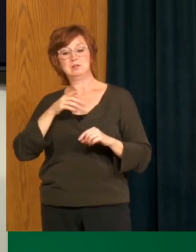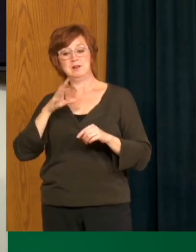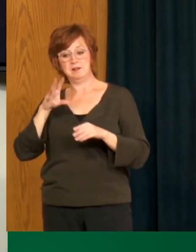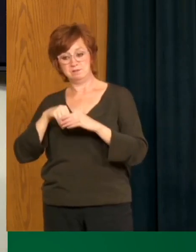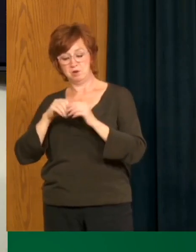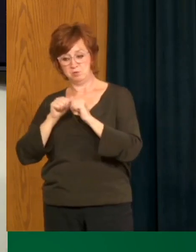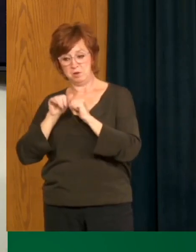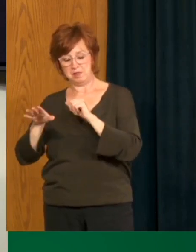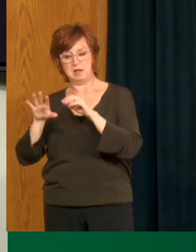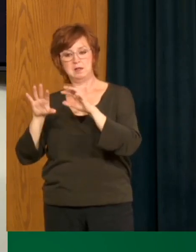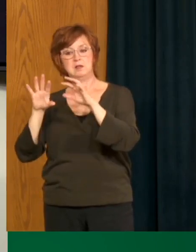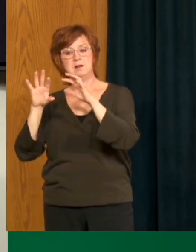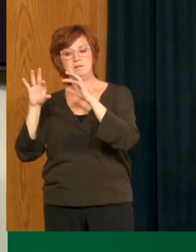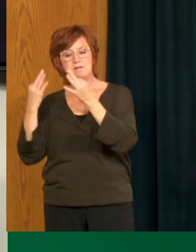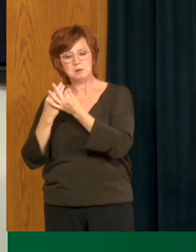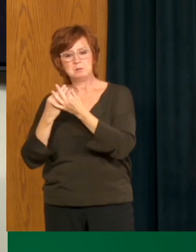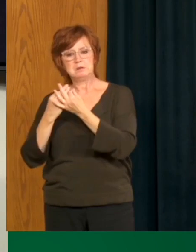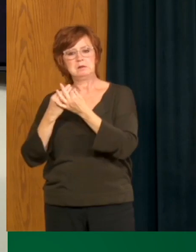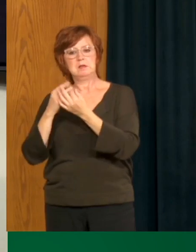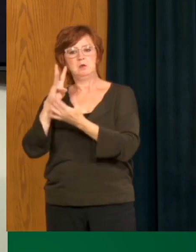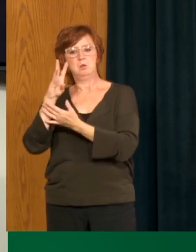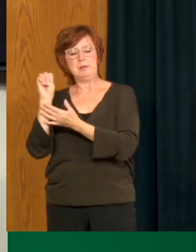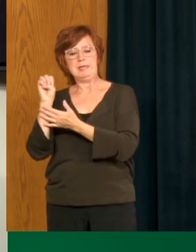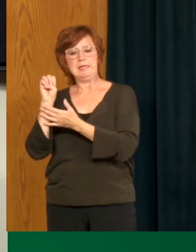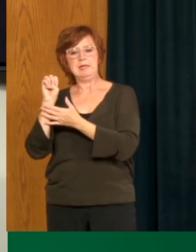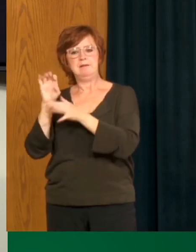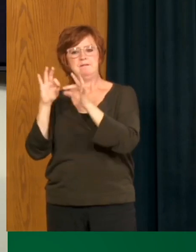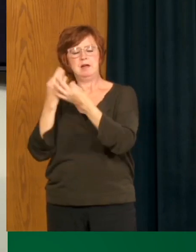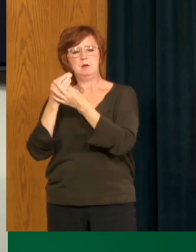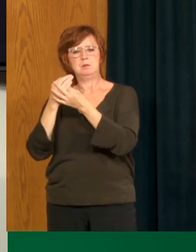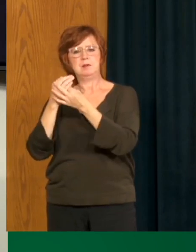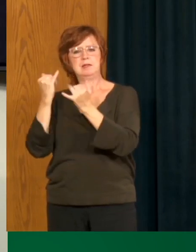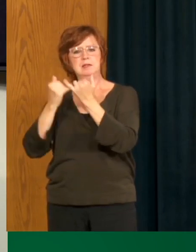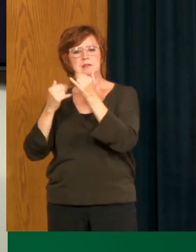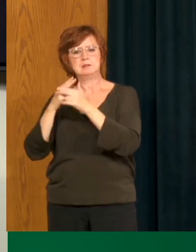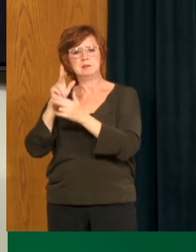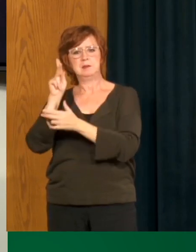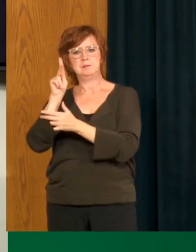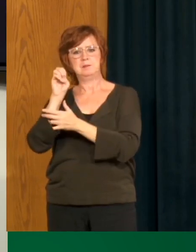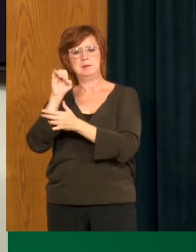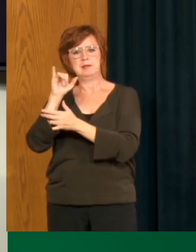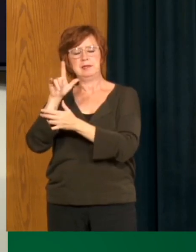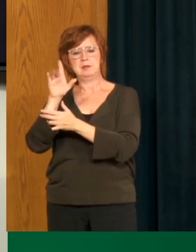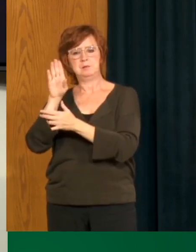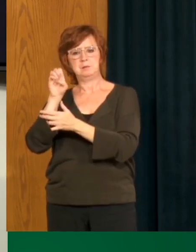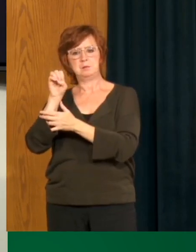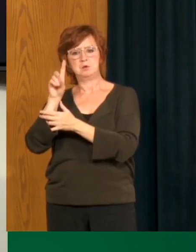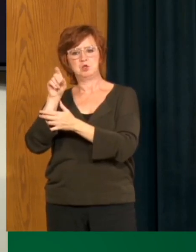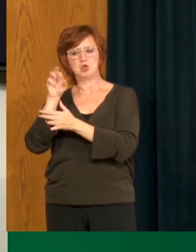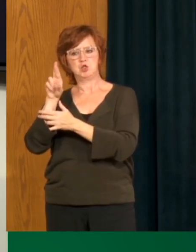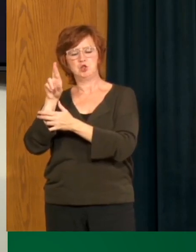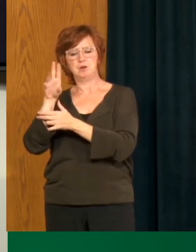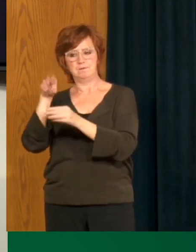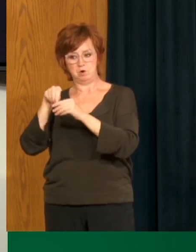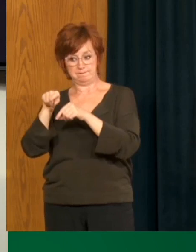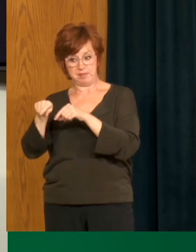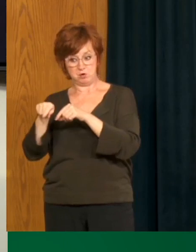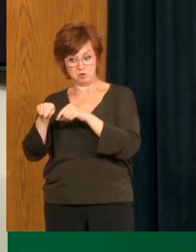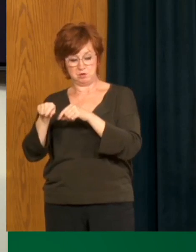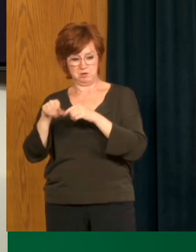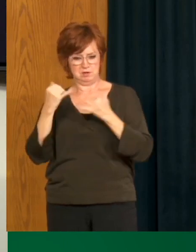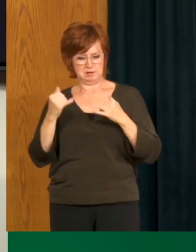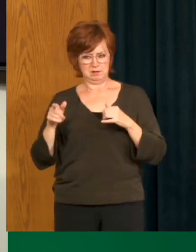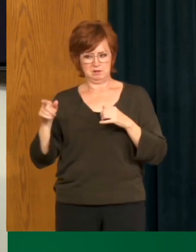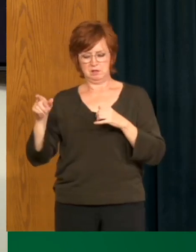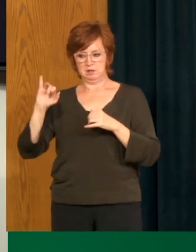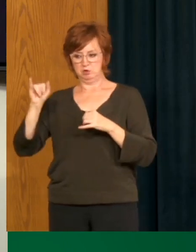the Kielburgers and the role that might have played in the process. Can you assure people that you